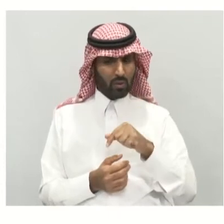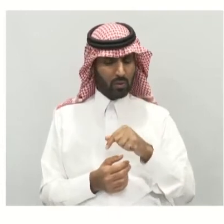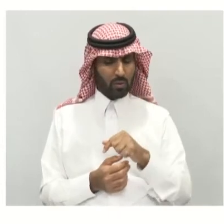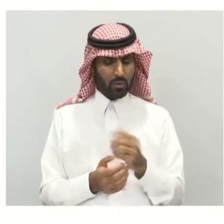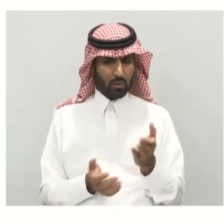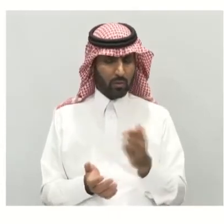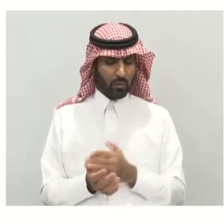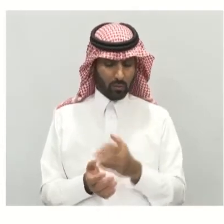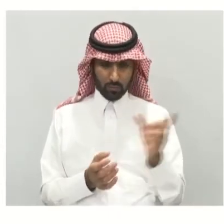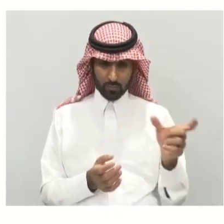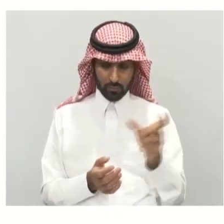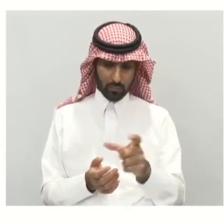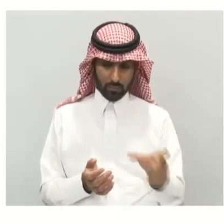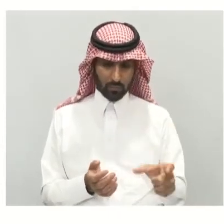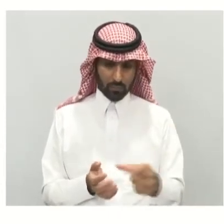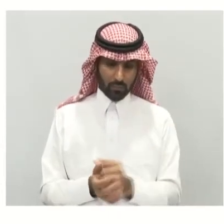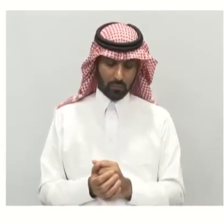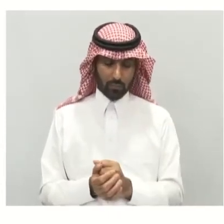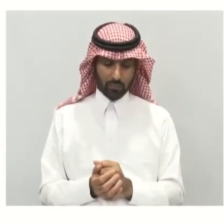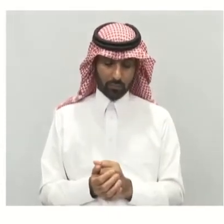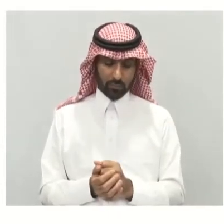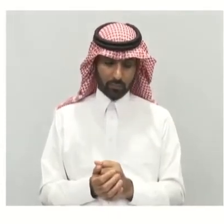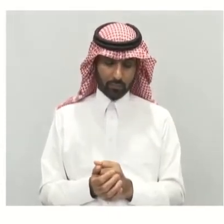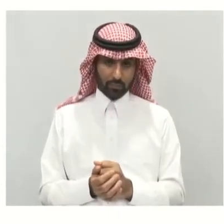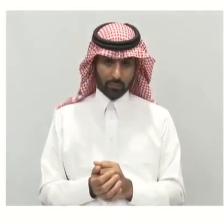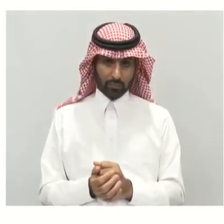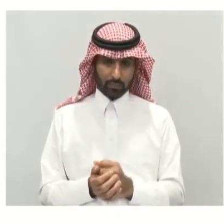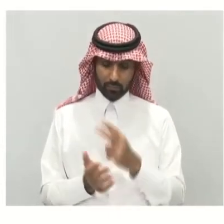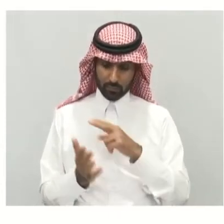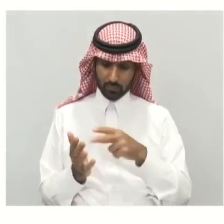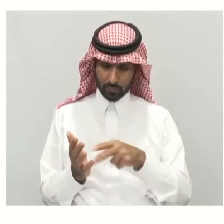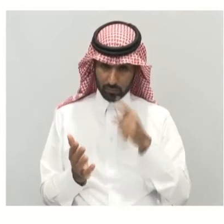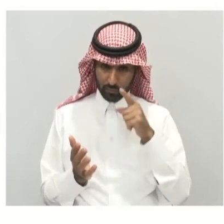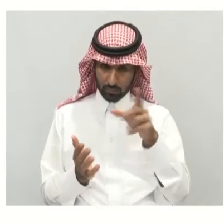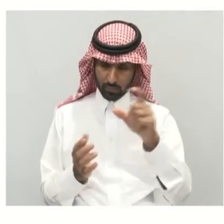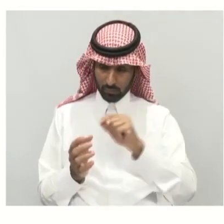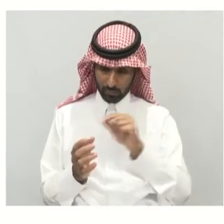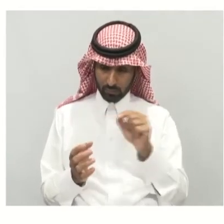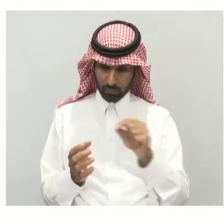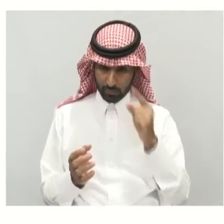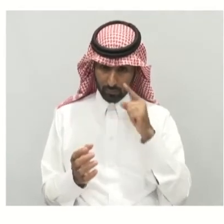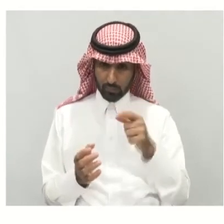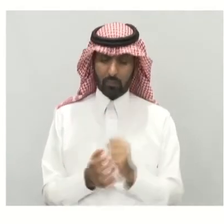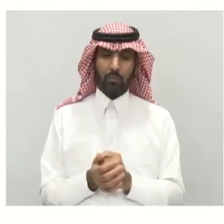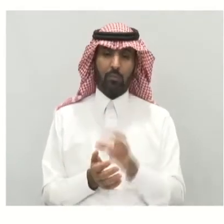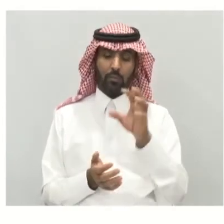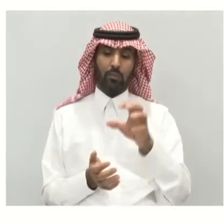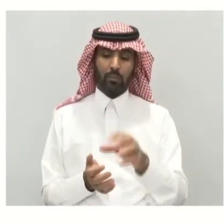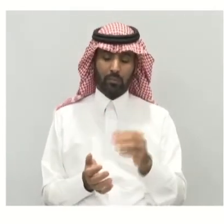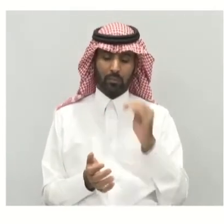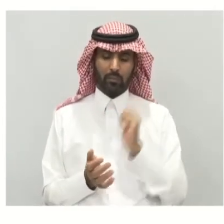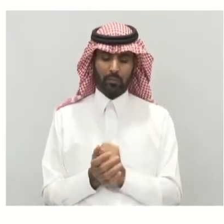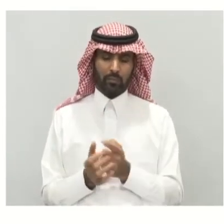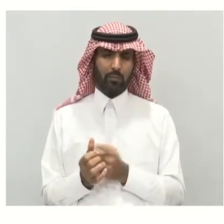business? Okay, we will answer these questions based on the text. Read it and try to highlight the answers. Let's see it together. So for